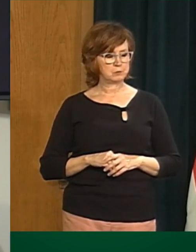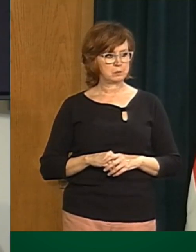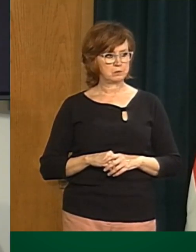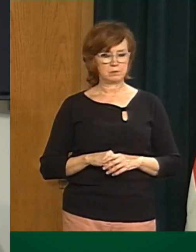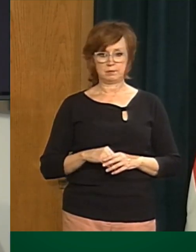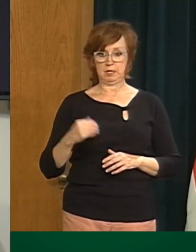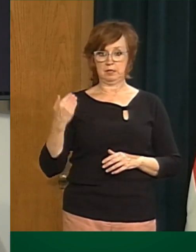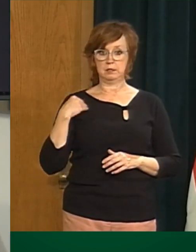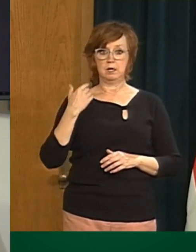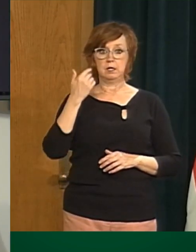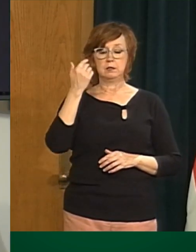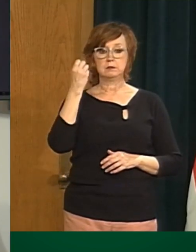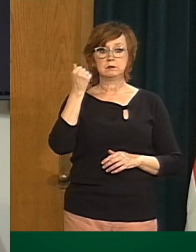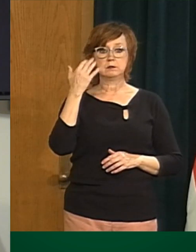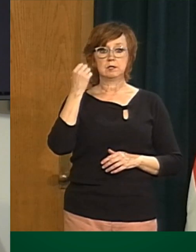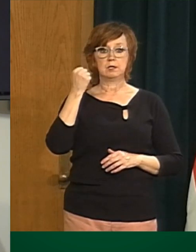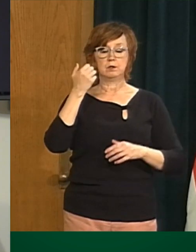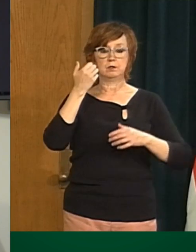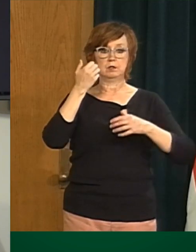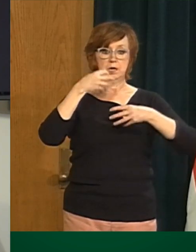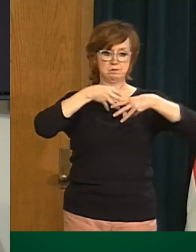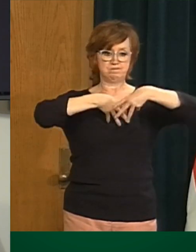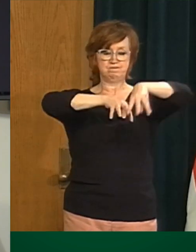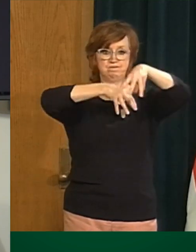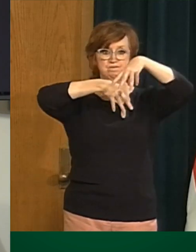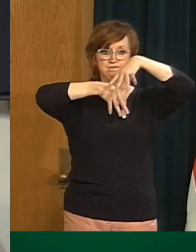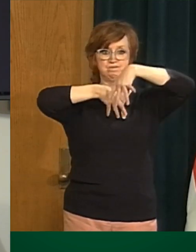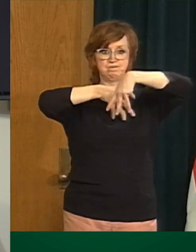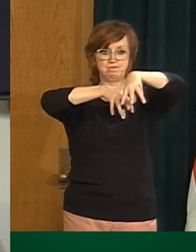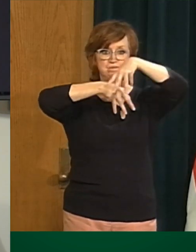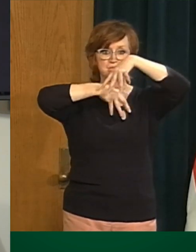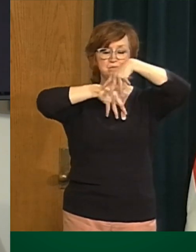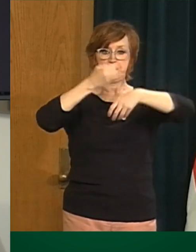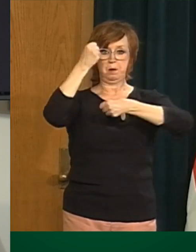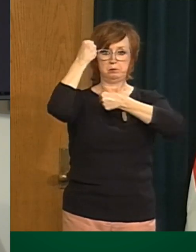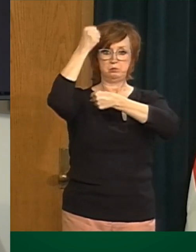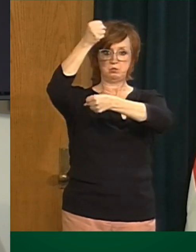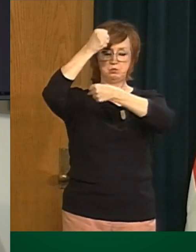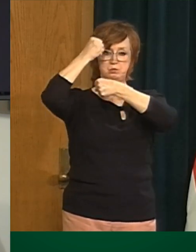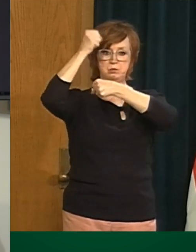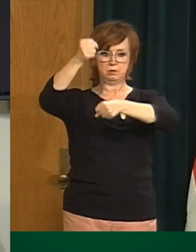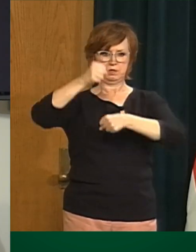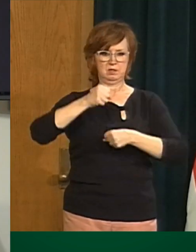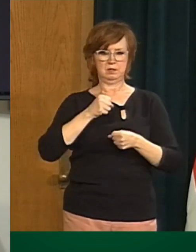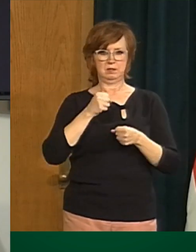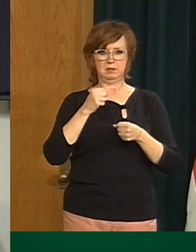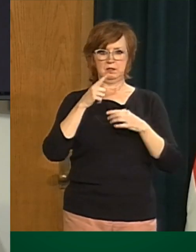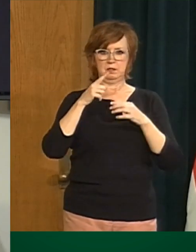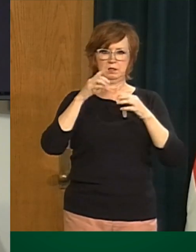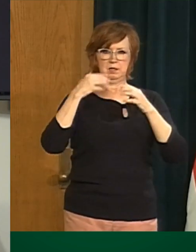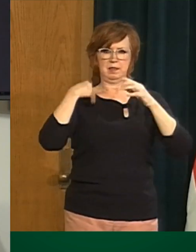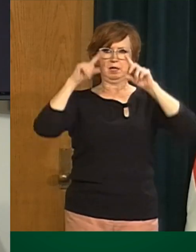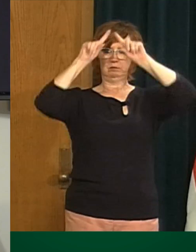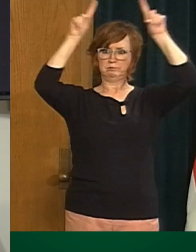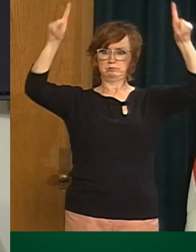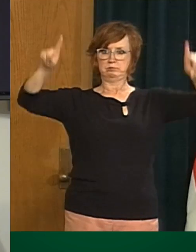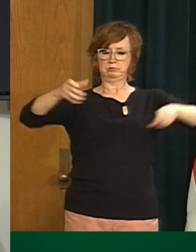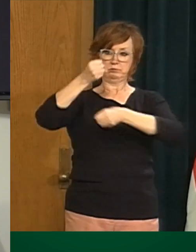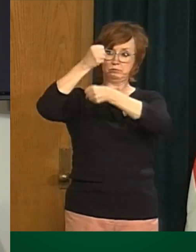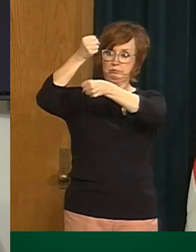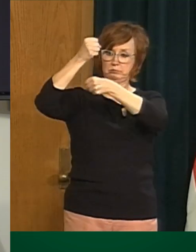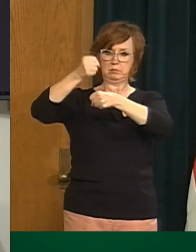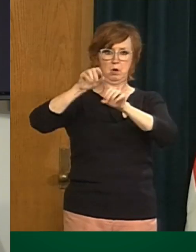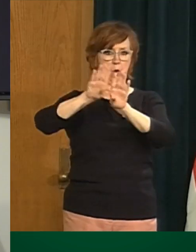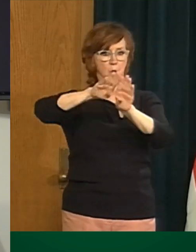of the legislature. People had some very interesting signs about, like, Open Canada, talking about something with regards to a